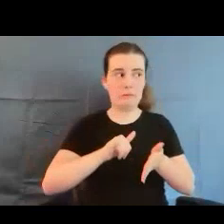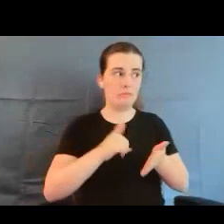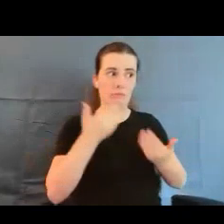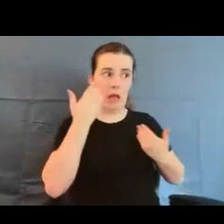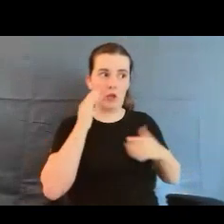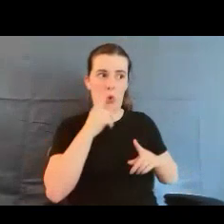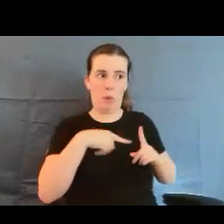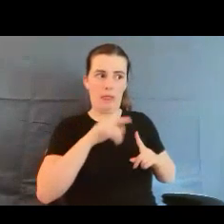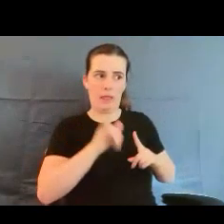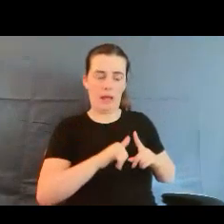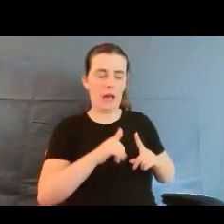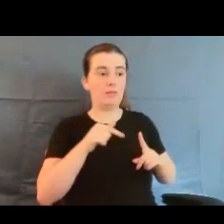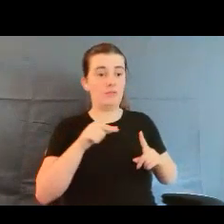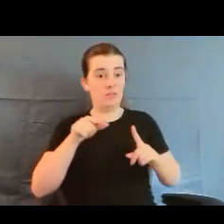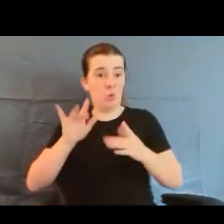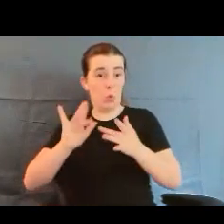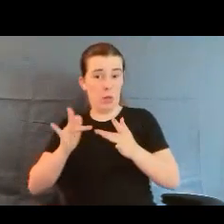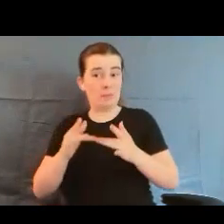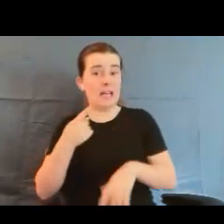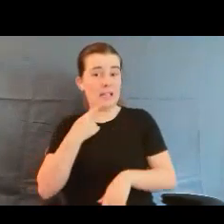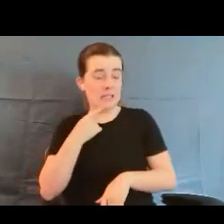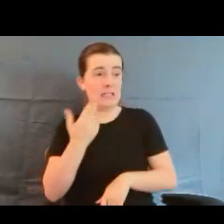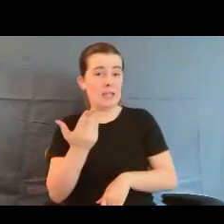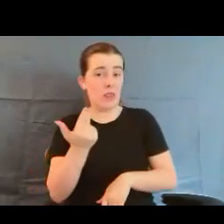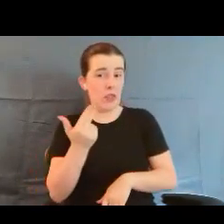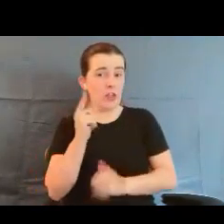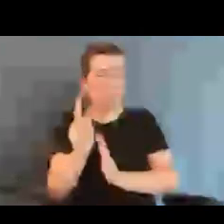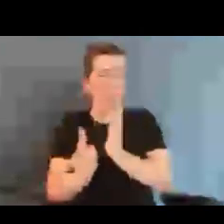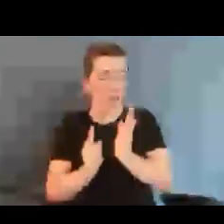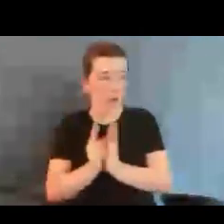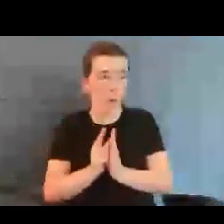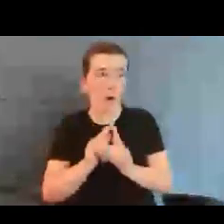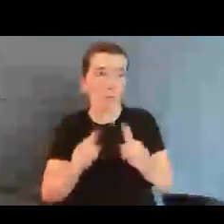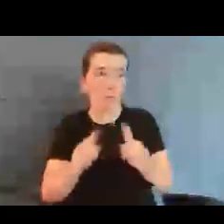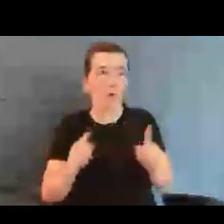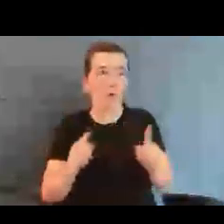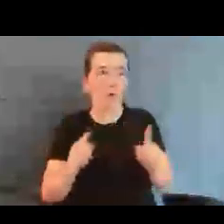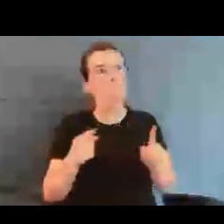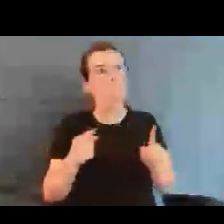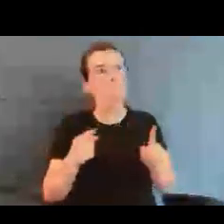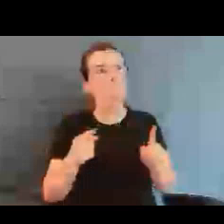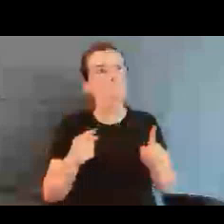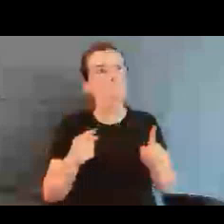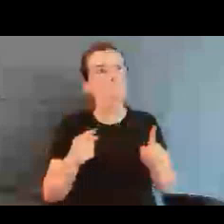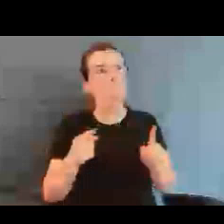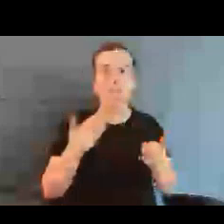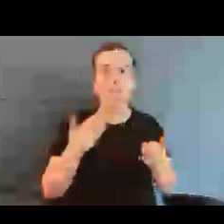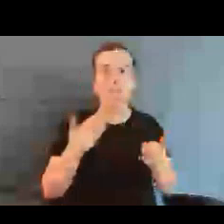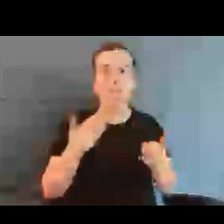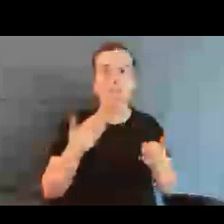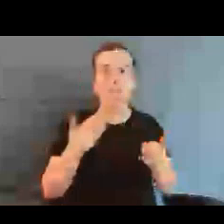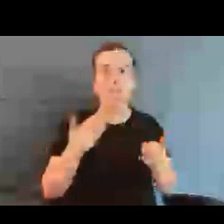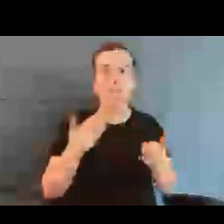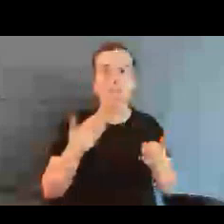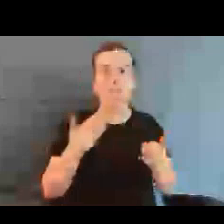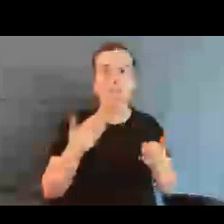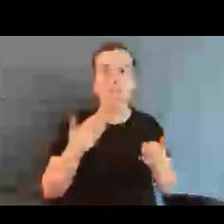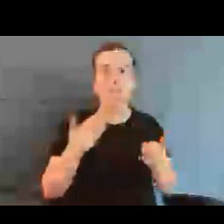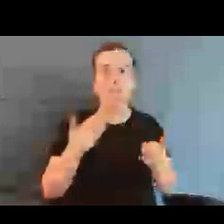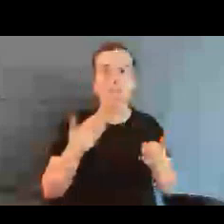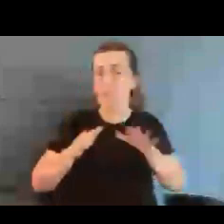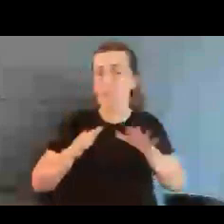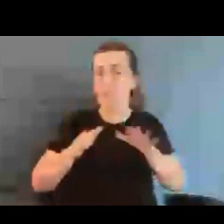does say 13 hours on the yeah, website, but I could totally see a race director being a little bit chiller about that, which would be great. So,